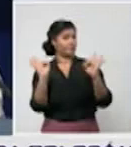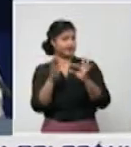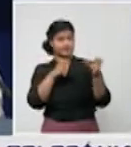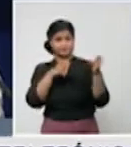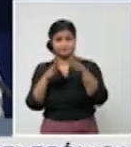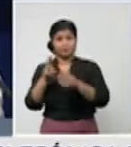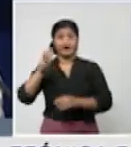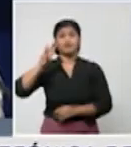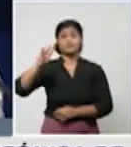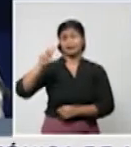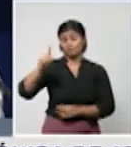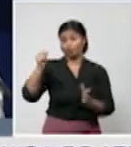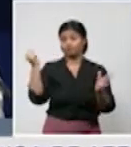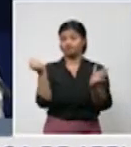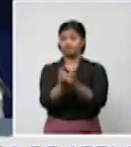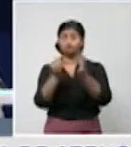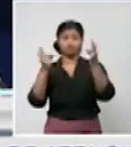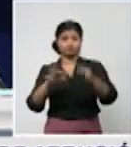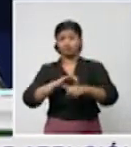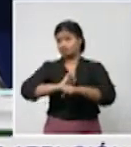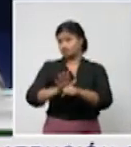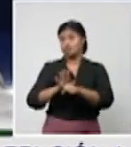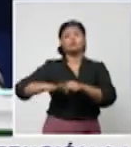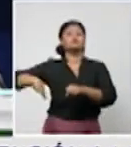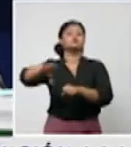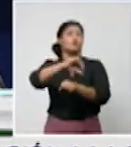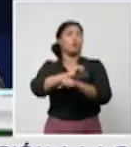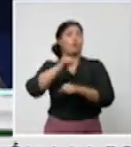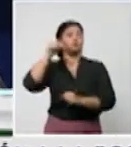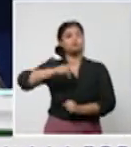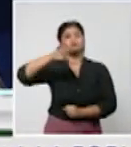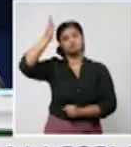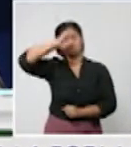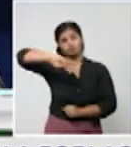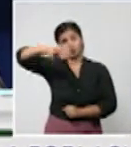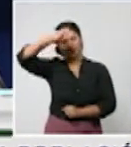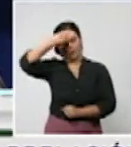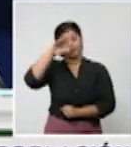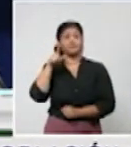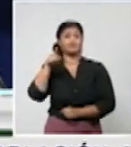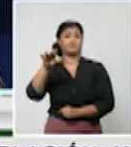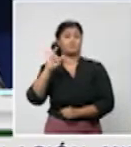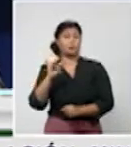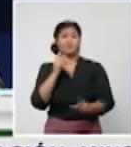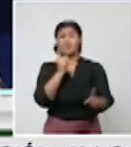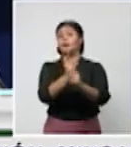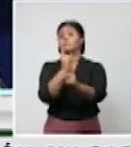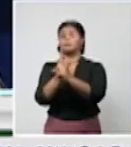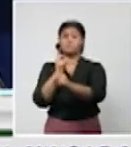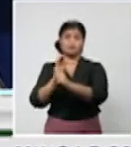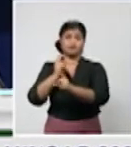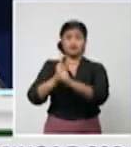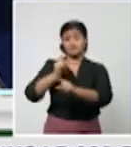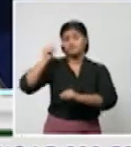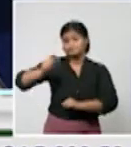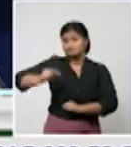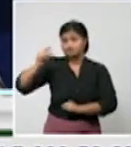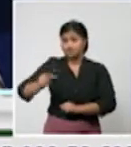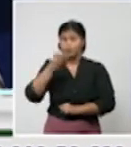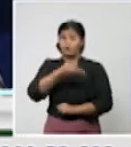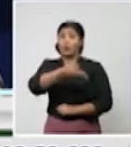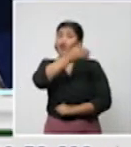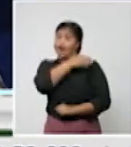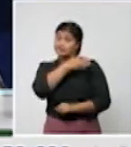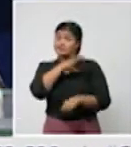it. Sometimes people are not quite comfortable with our measures, but every time we report a confirmed case, the alleged contacts